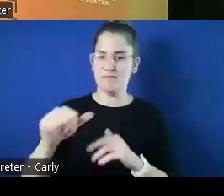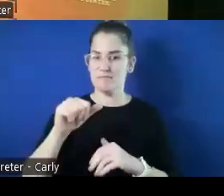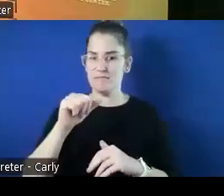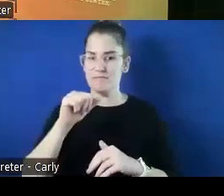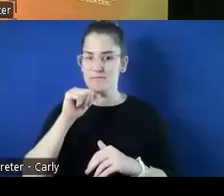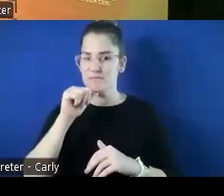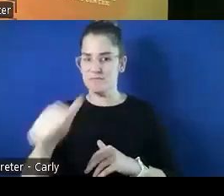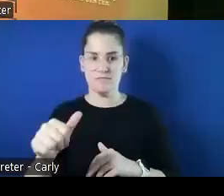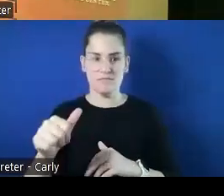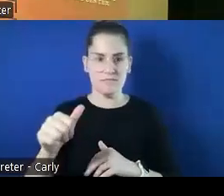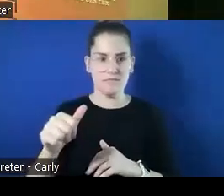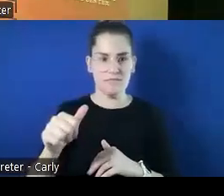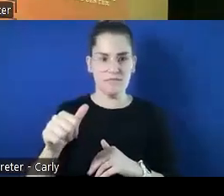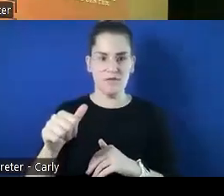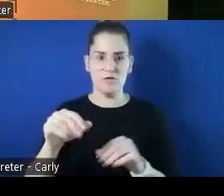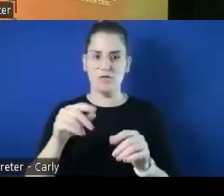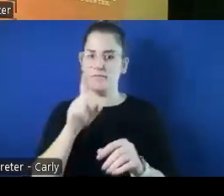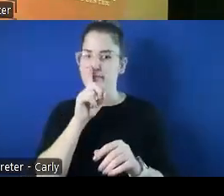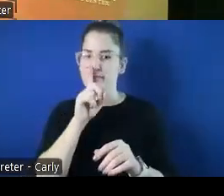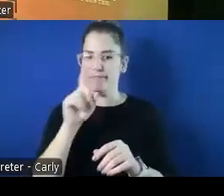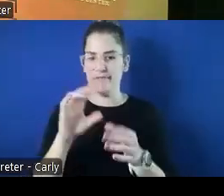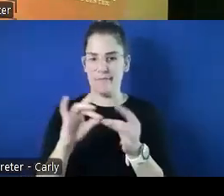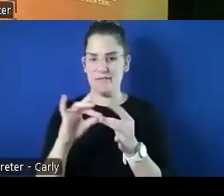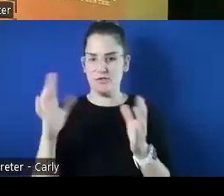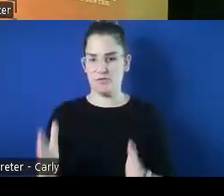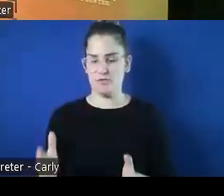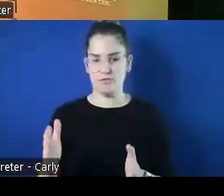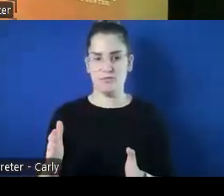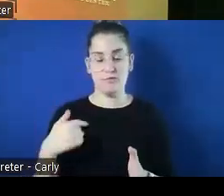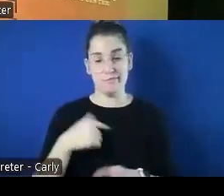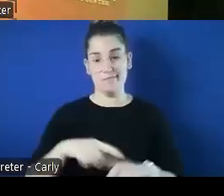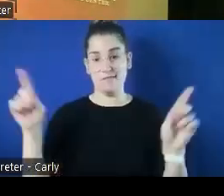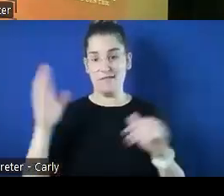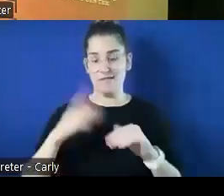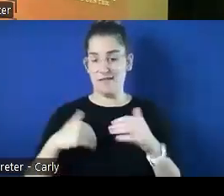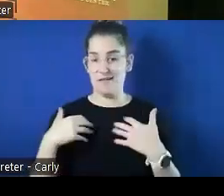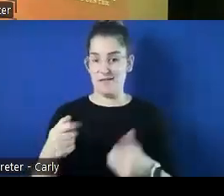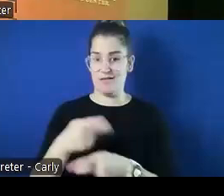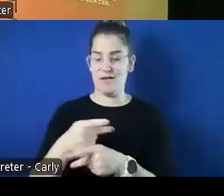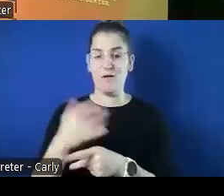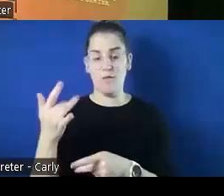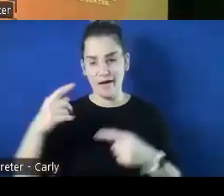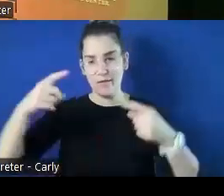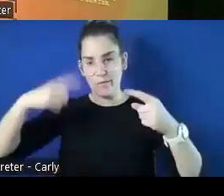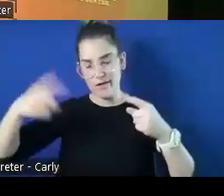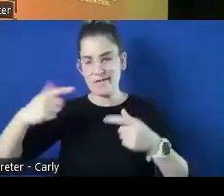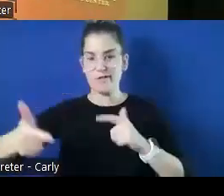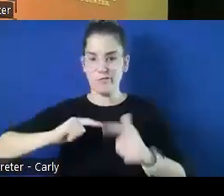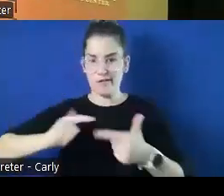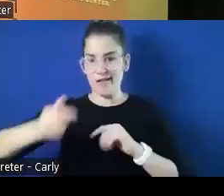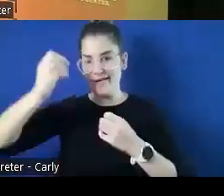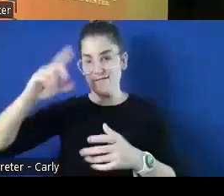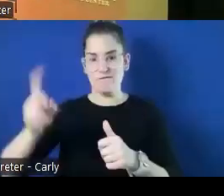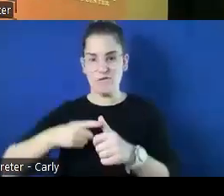Messenger." Spanish interpreters are different from other healthcare professionals in that they process and relay information in the first